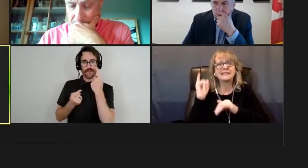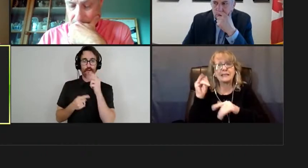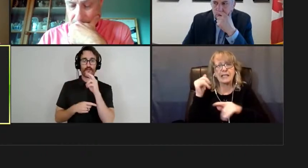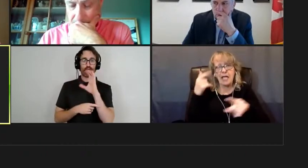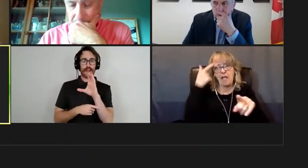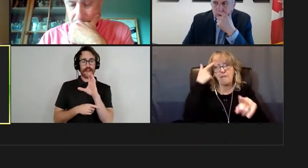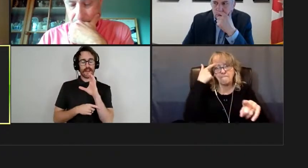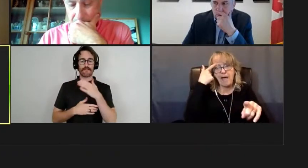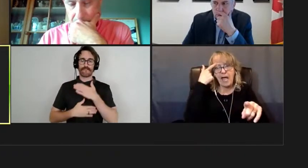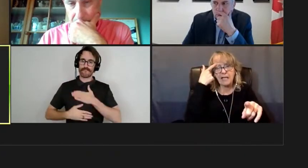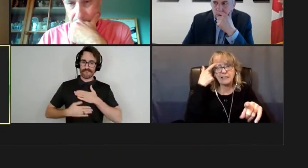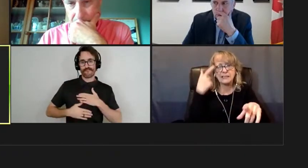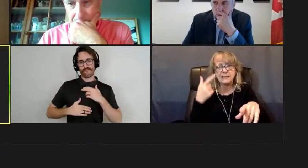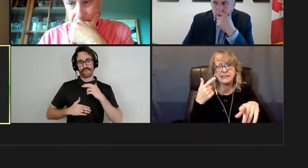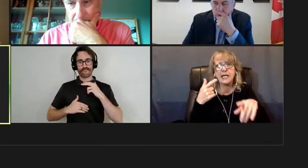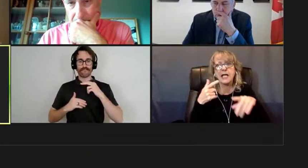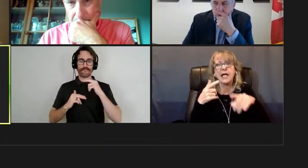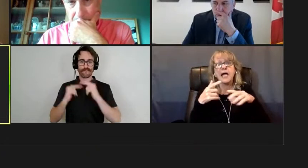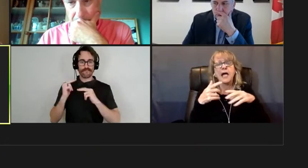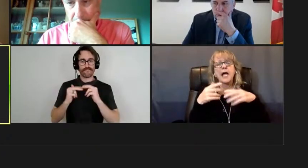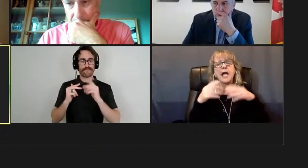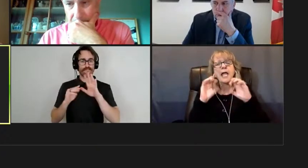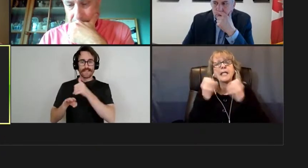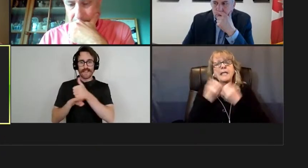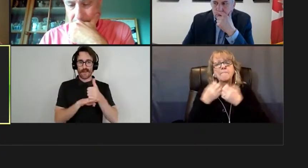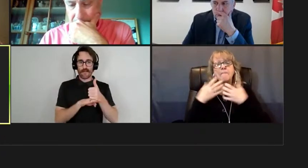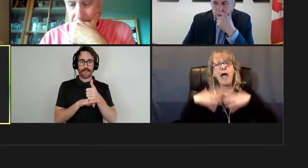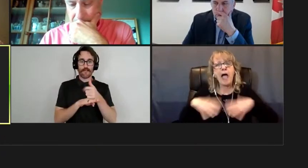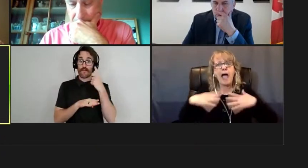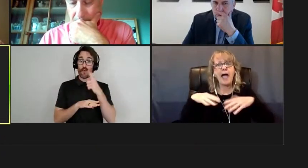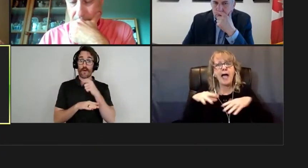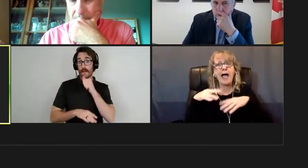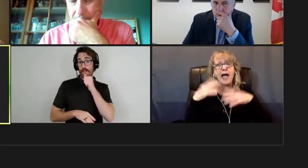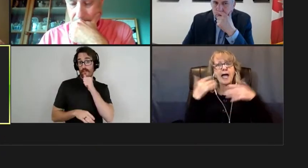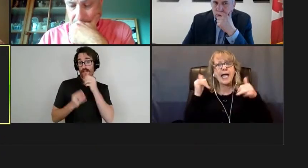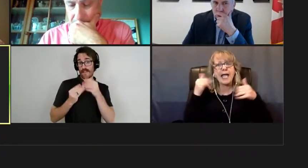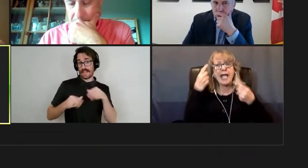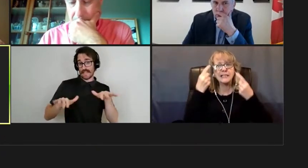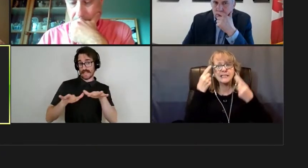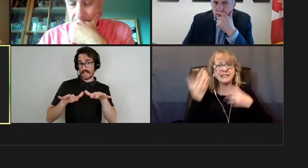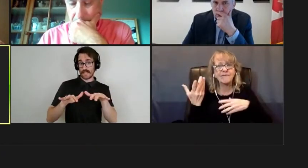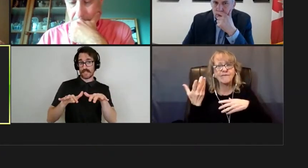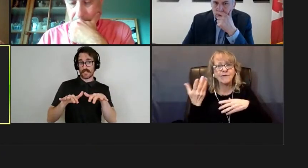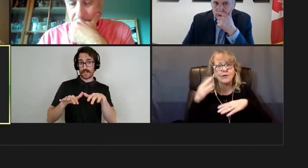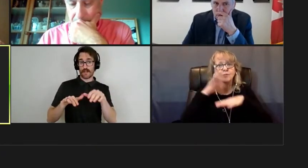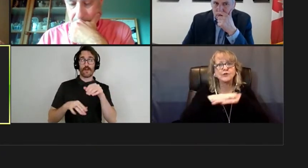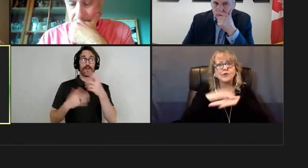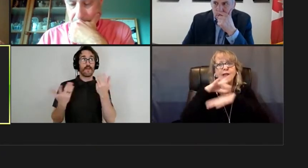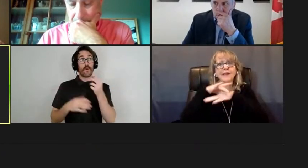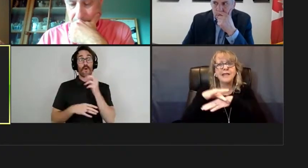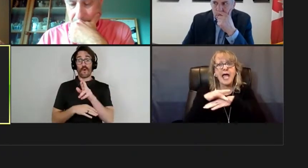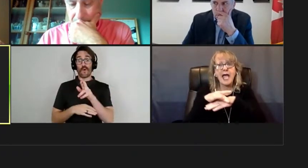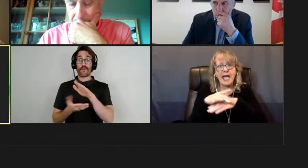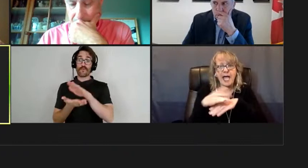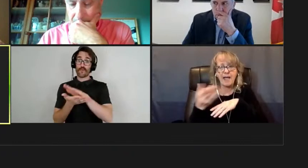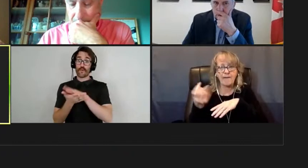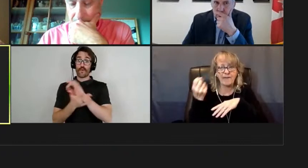amenities that may be on privately owned land and or